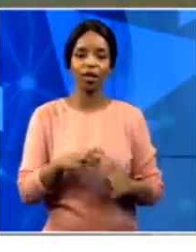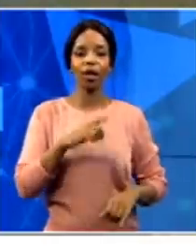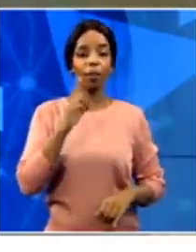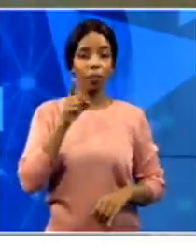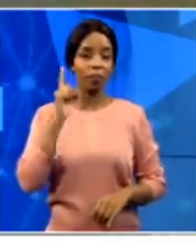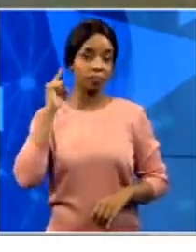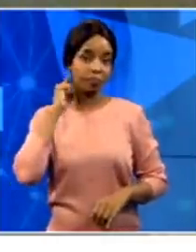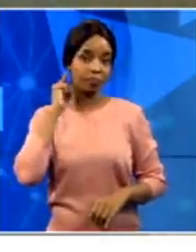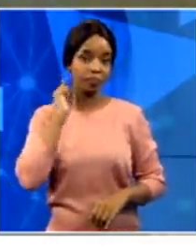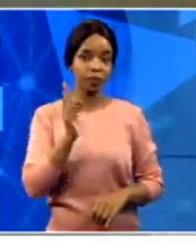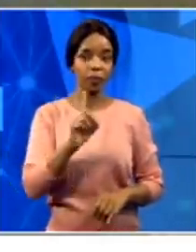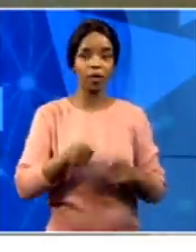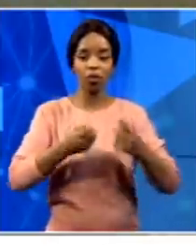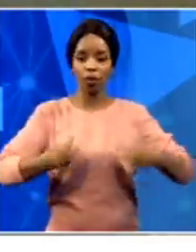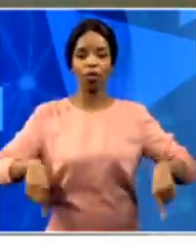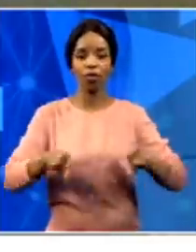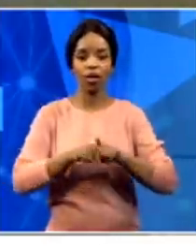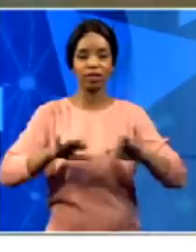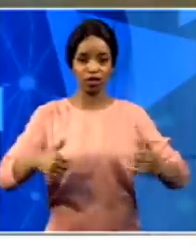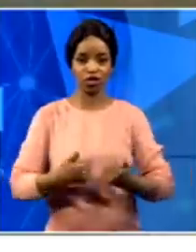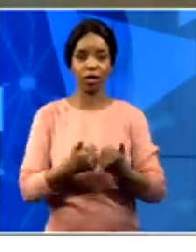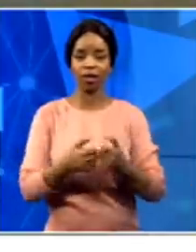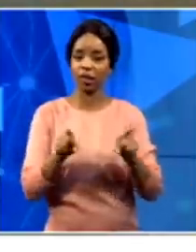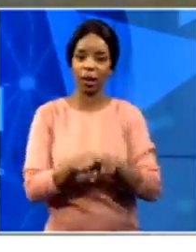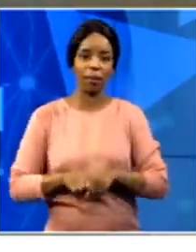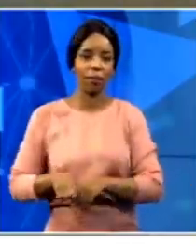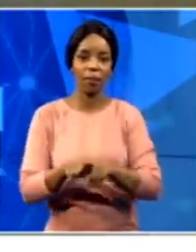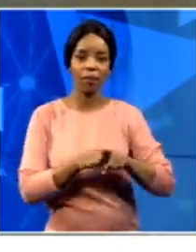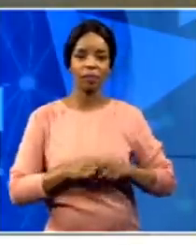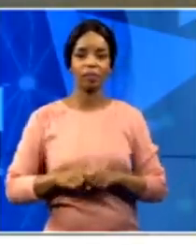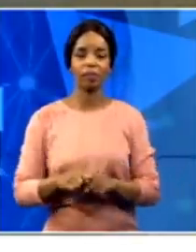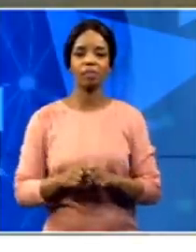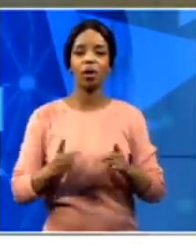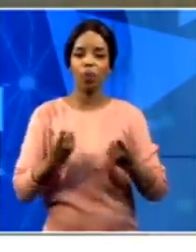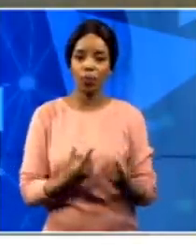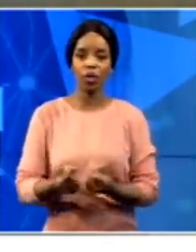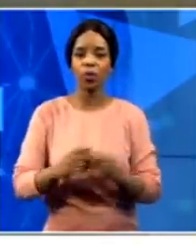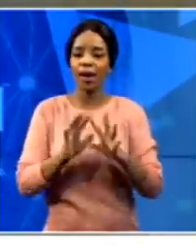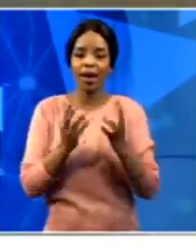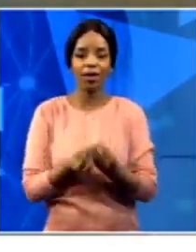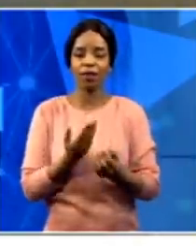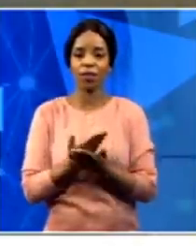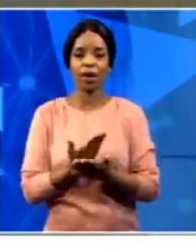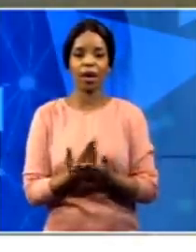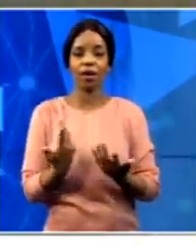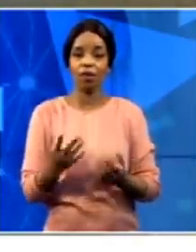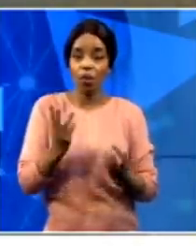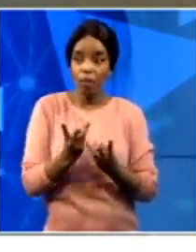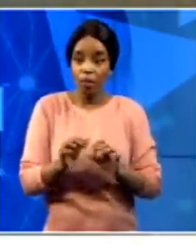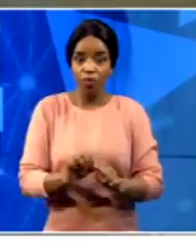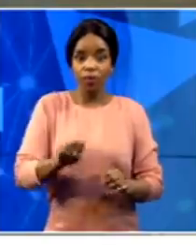this challenge that we are facing our best shot. And we are doing everything we can to make sure that South Africans get their money as quickly as